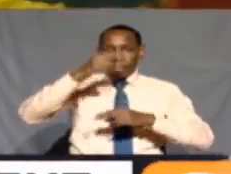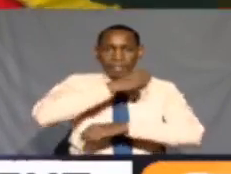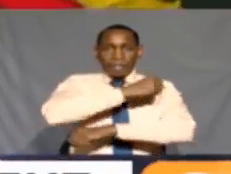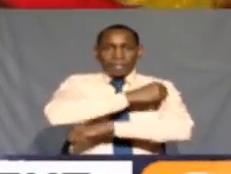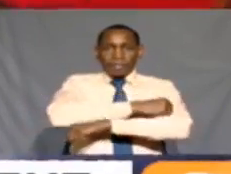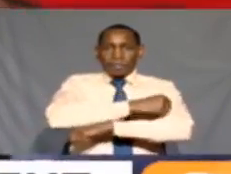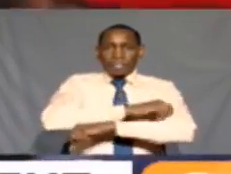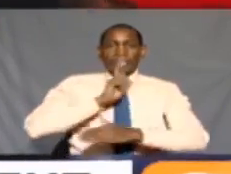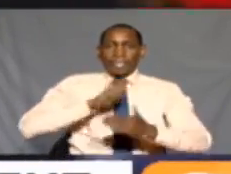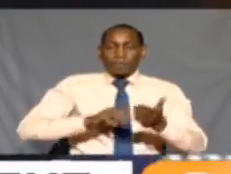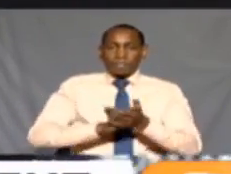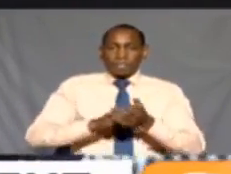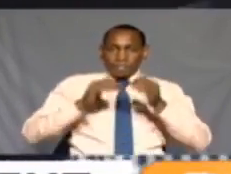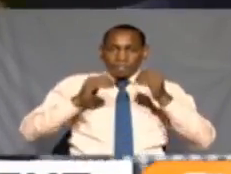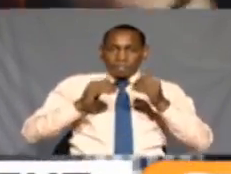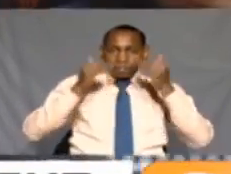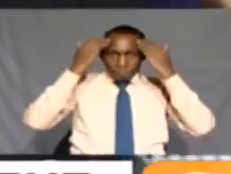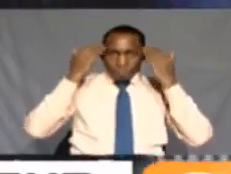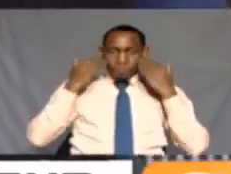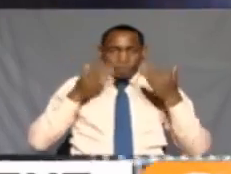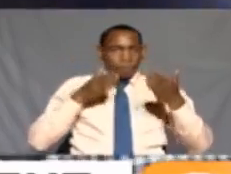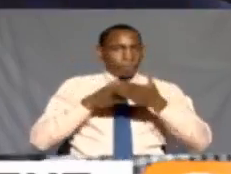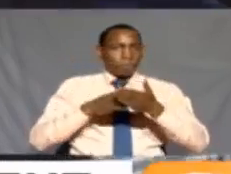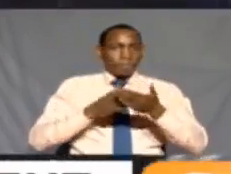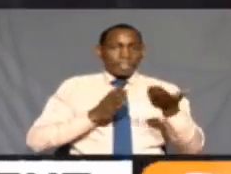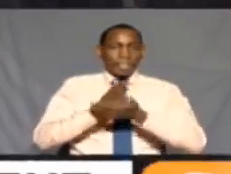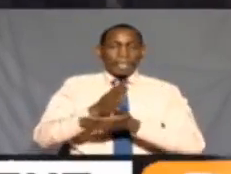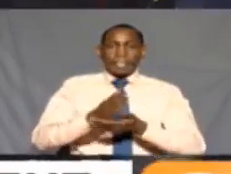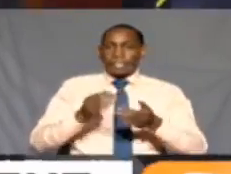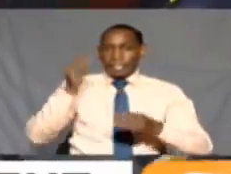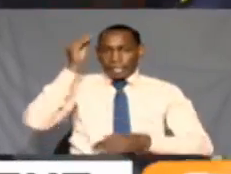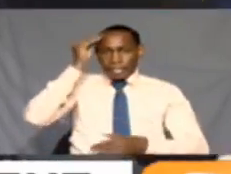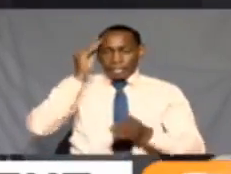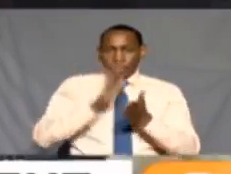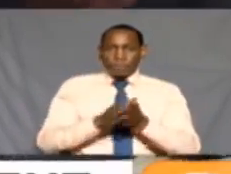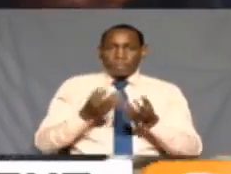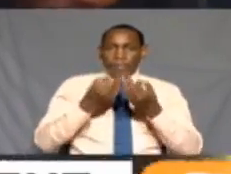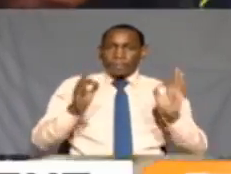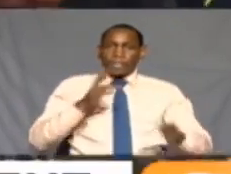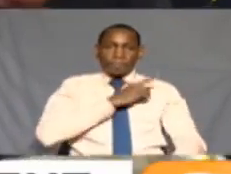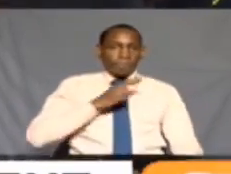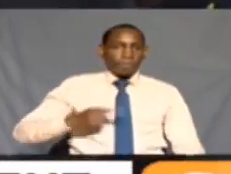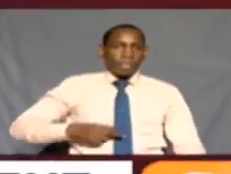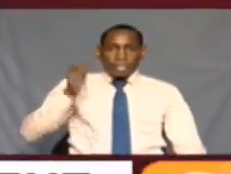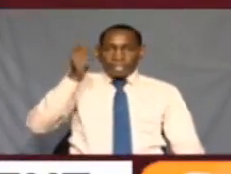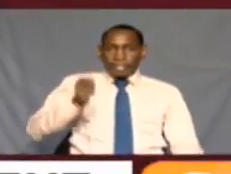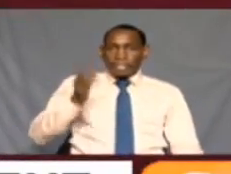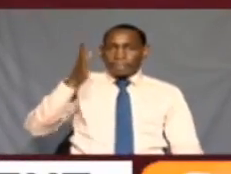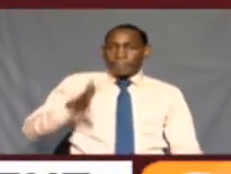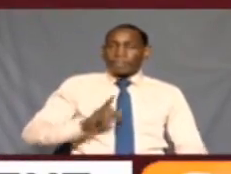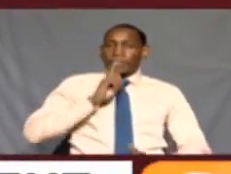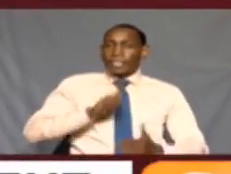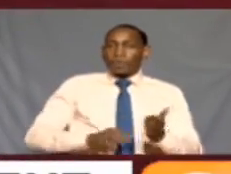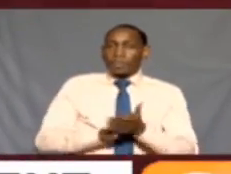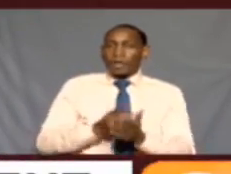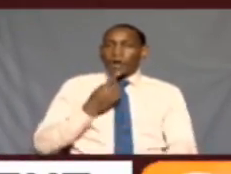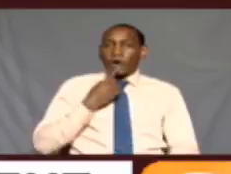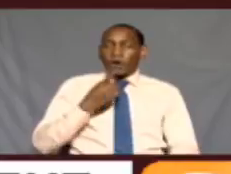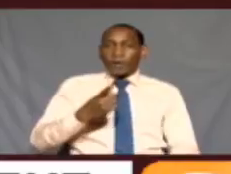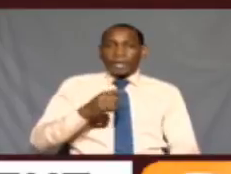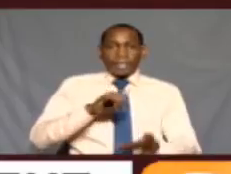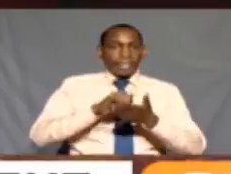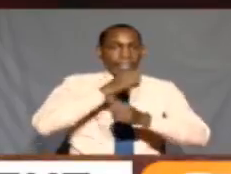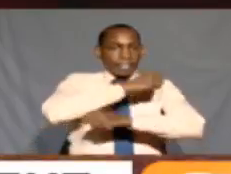school violated the student's rights to education and freedom of religion. Justice Chacha Mwita ruled that the order by school that